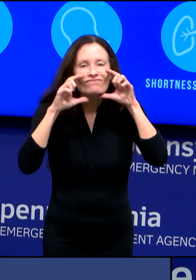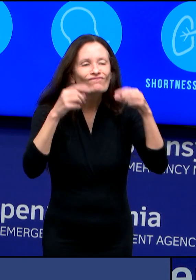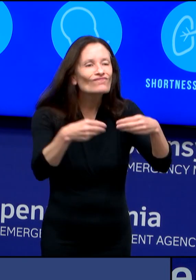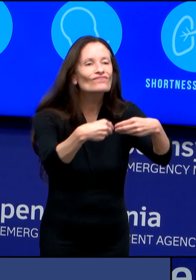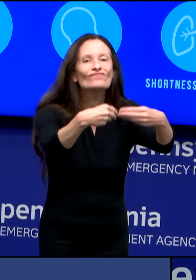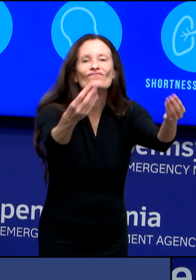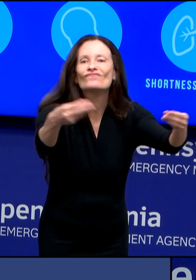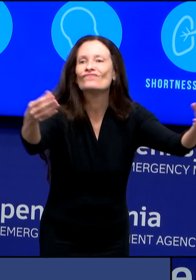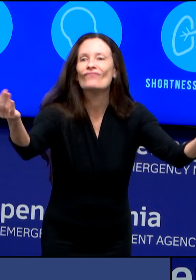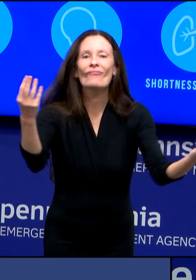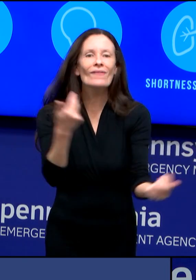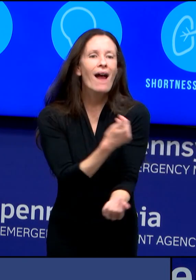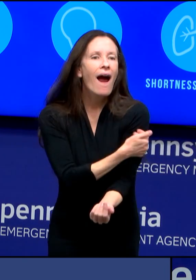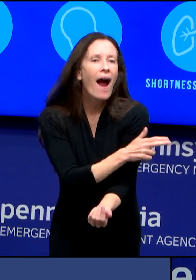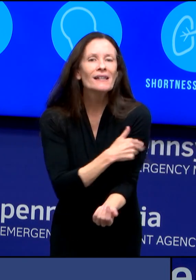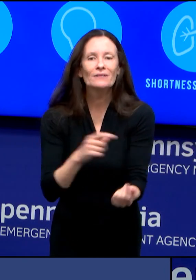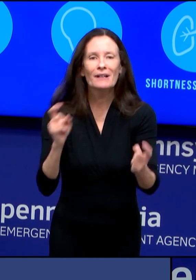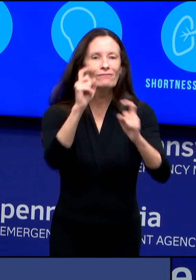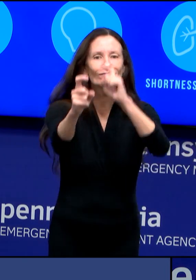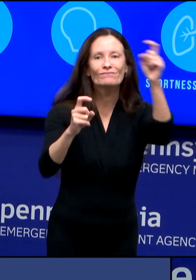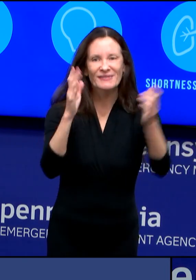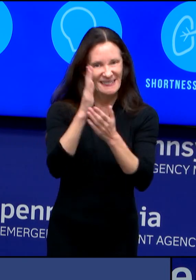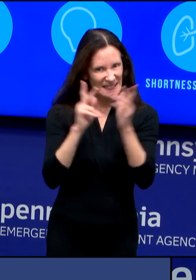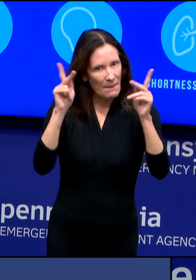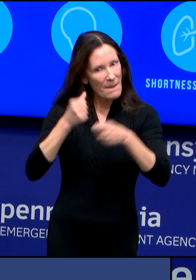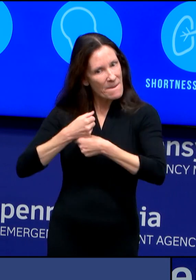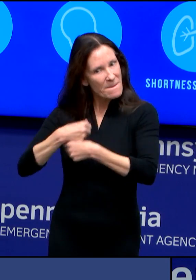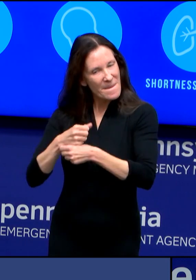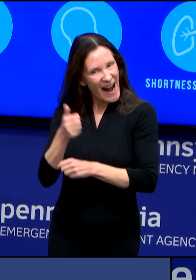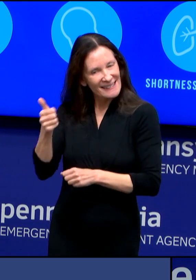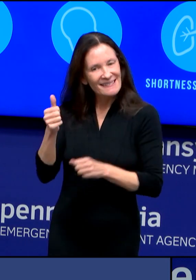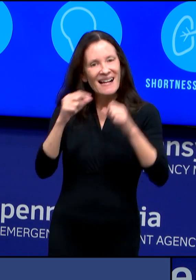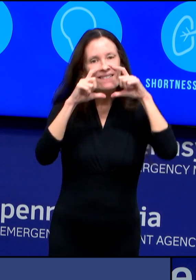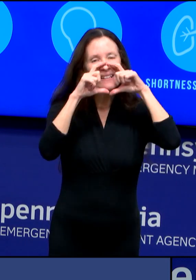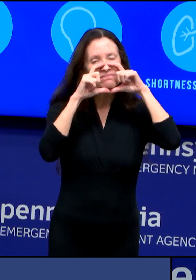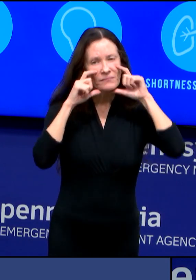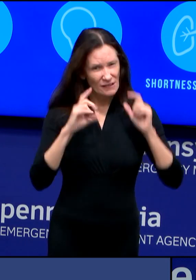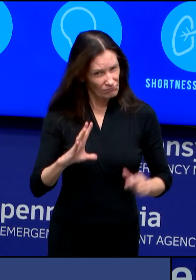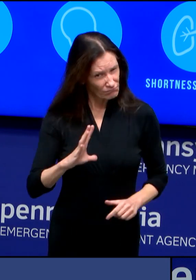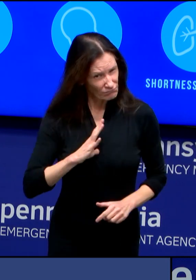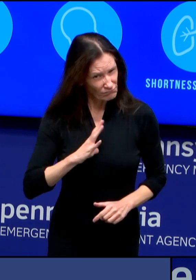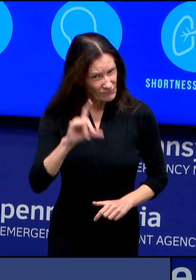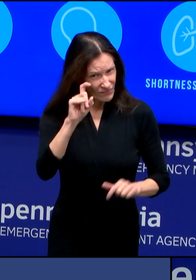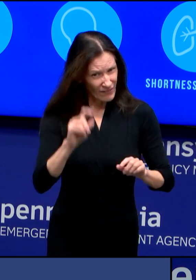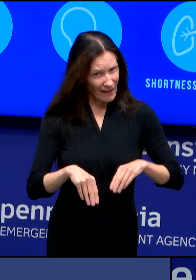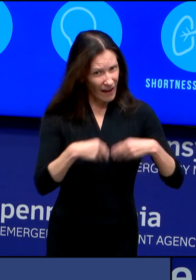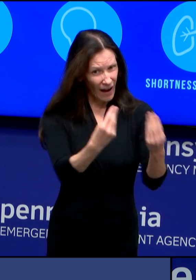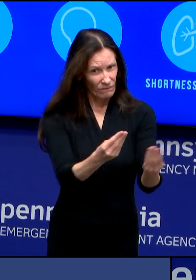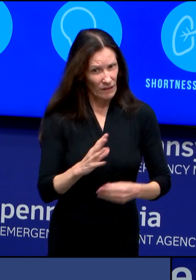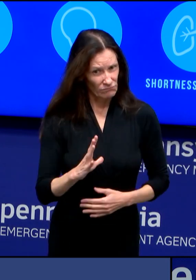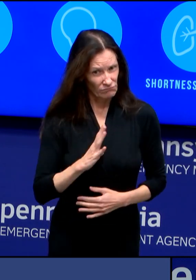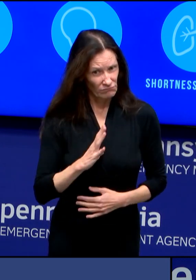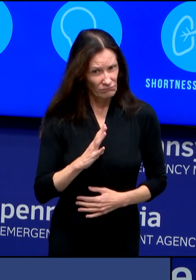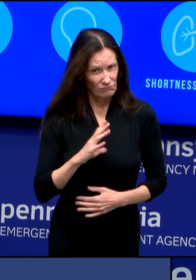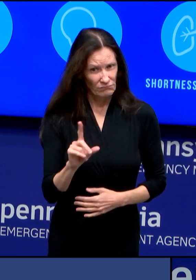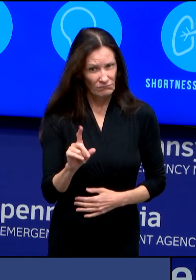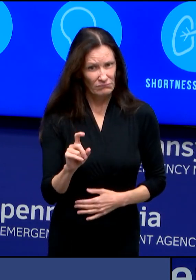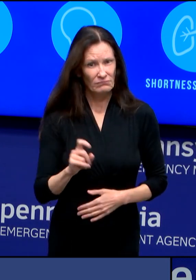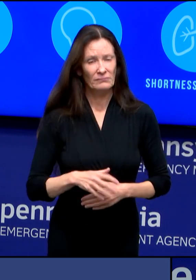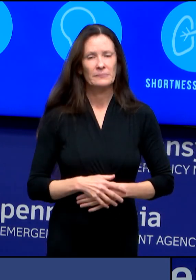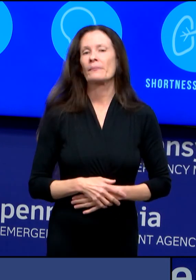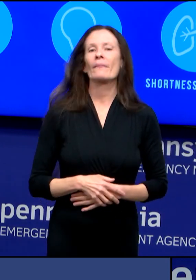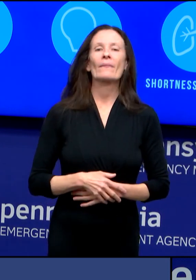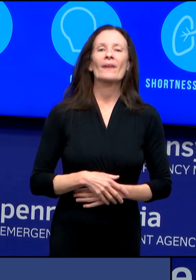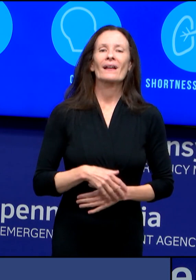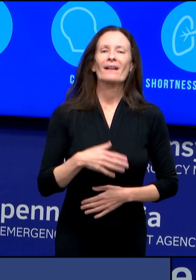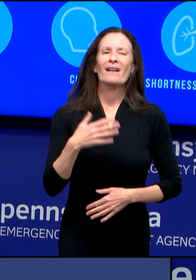need them or want them? So, I mean, this is just an example of the compassion and of people in